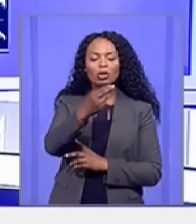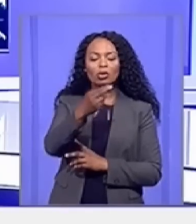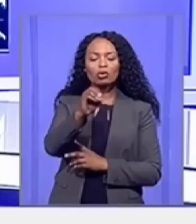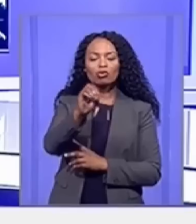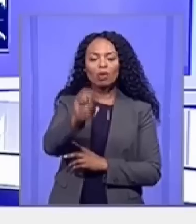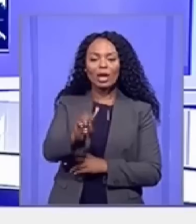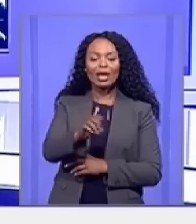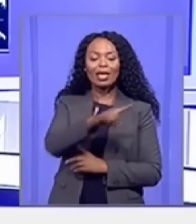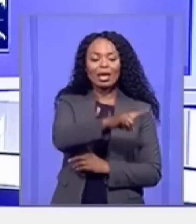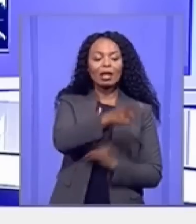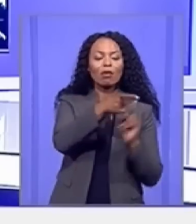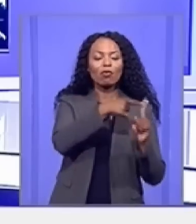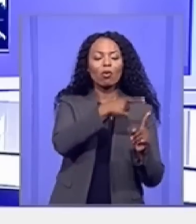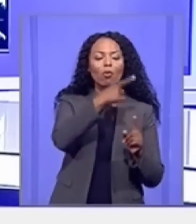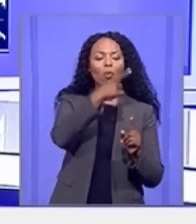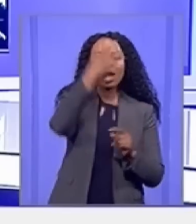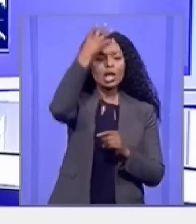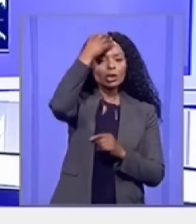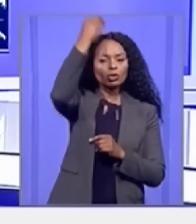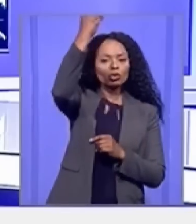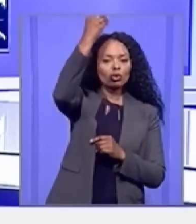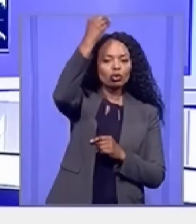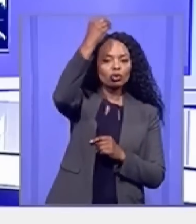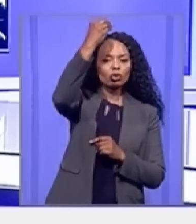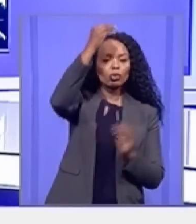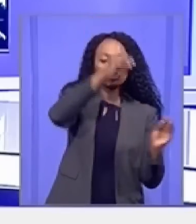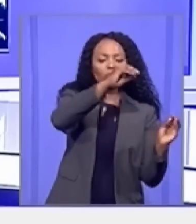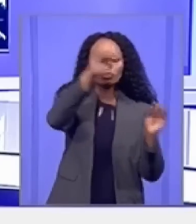dula a emisa mane mabolela